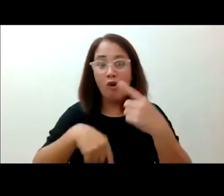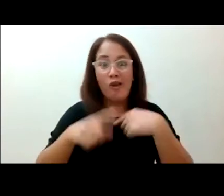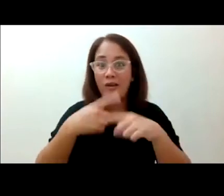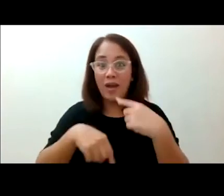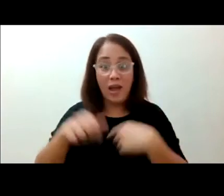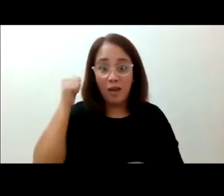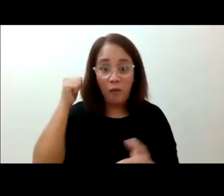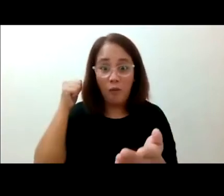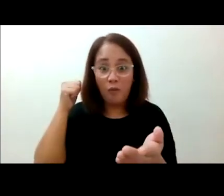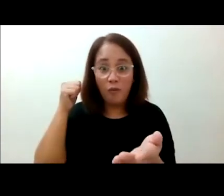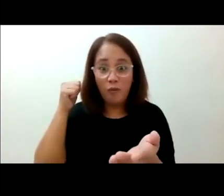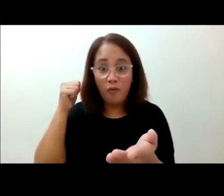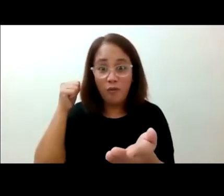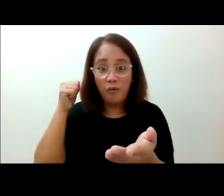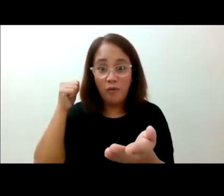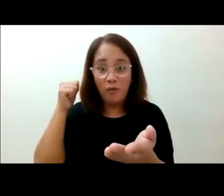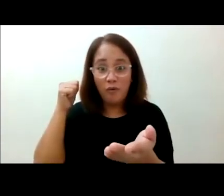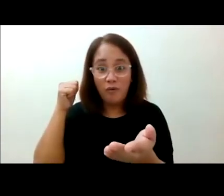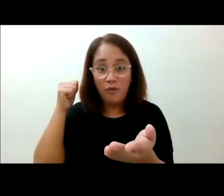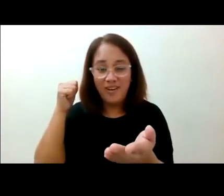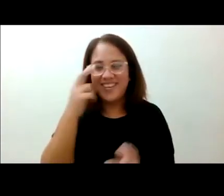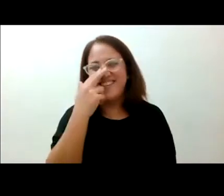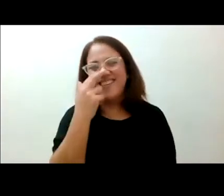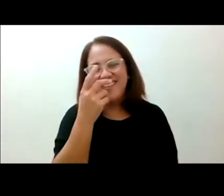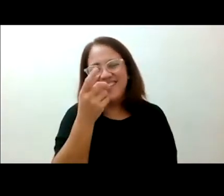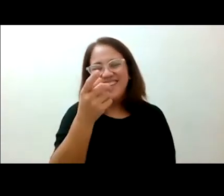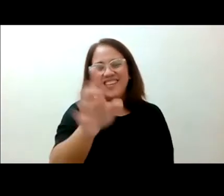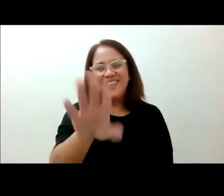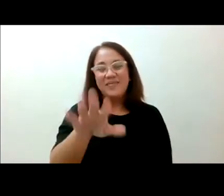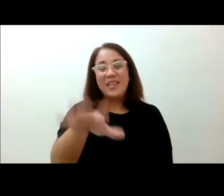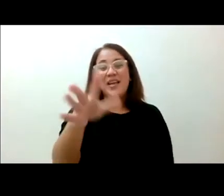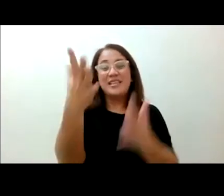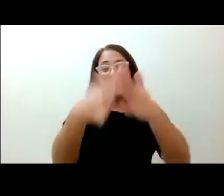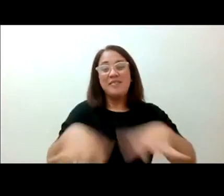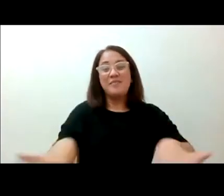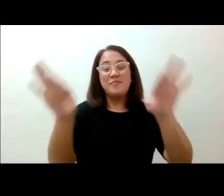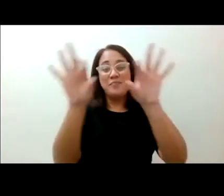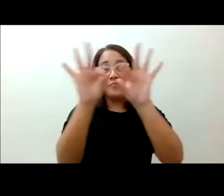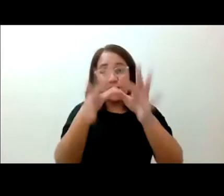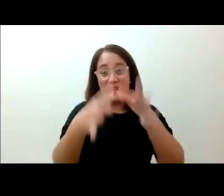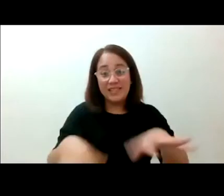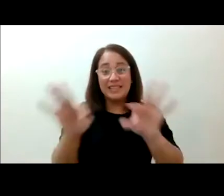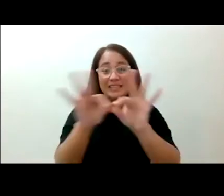Okay, and the important thing is that the grammar,